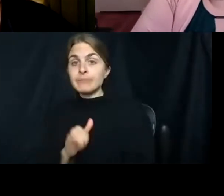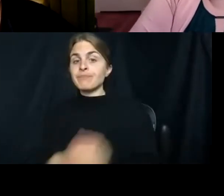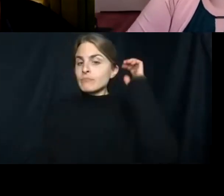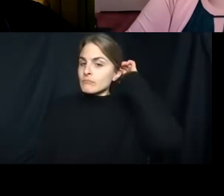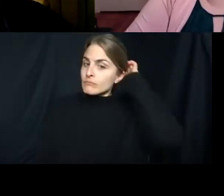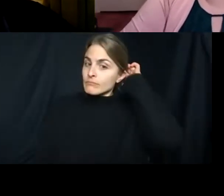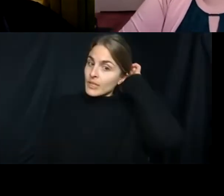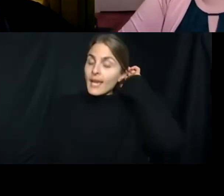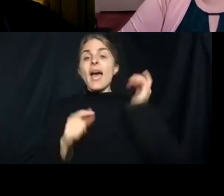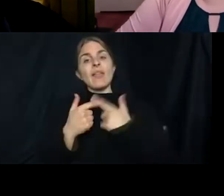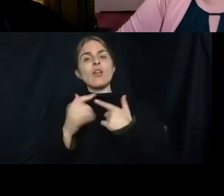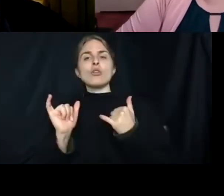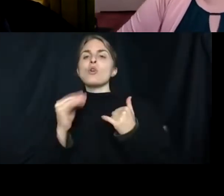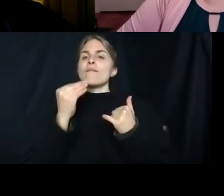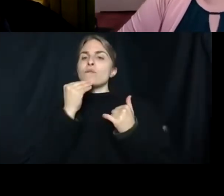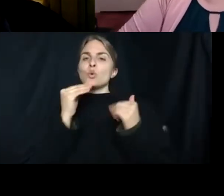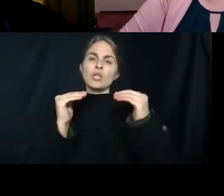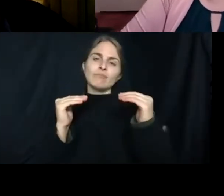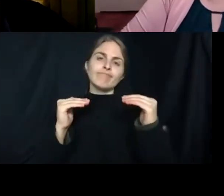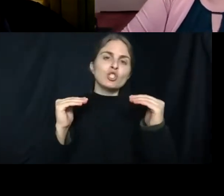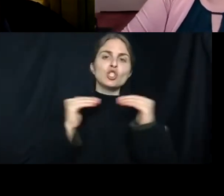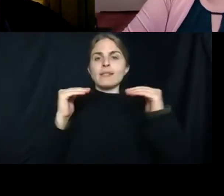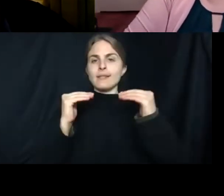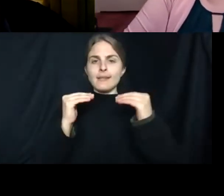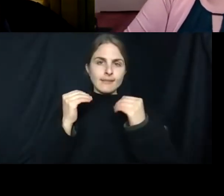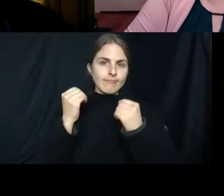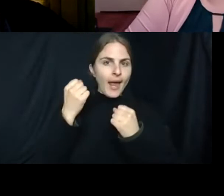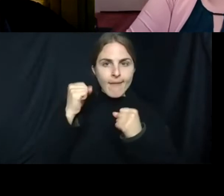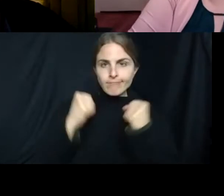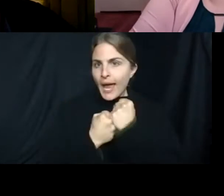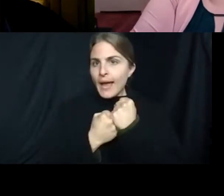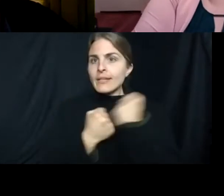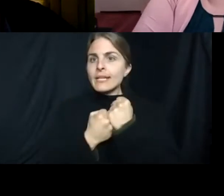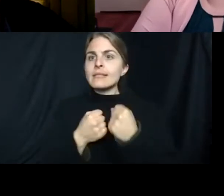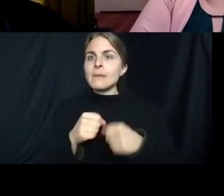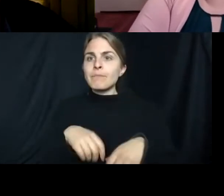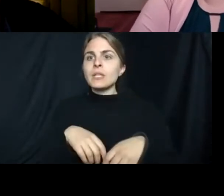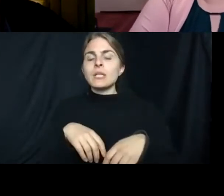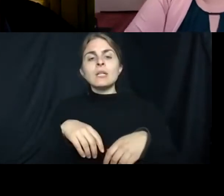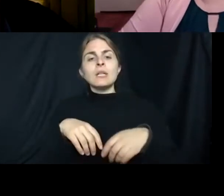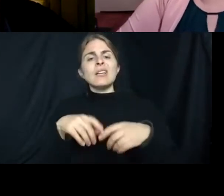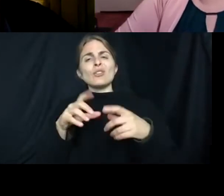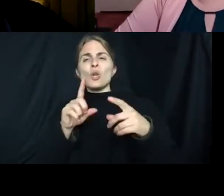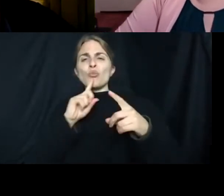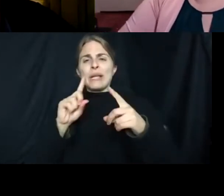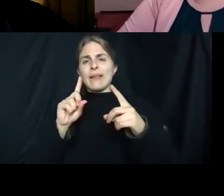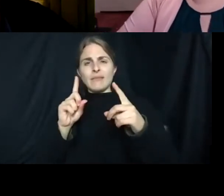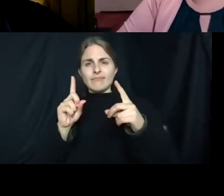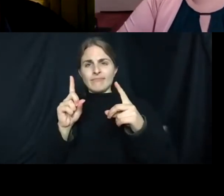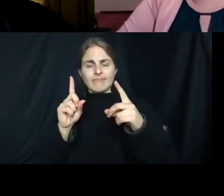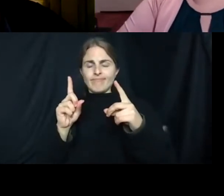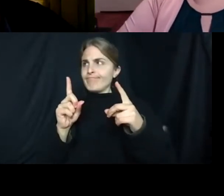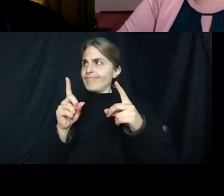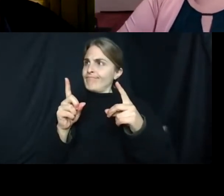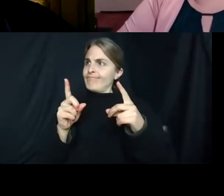And so then there's also food justice advocates, where this is like a very often homogenous group of people who food justice advocates